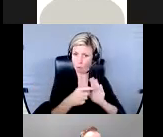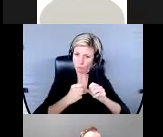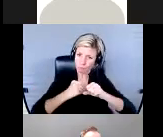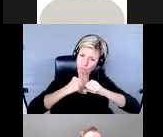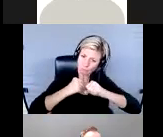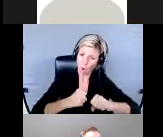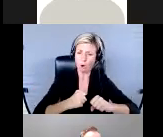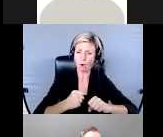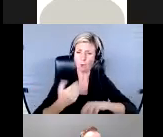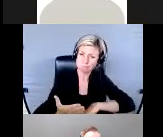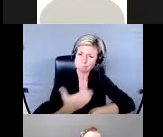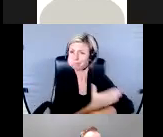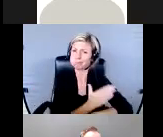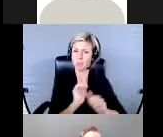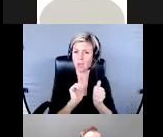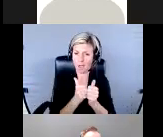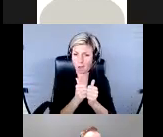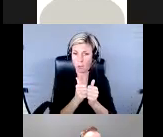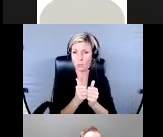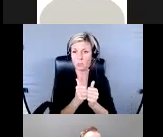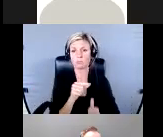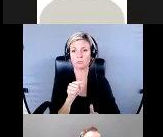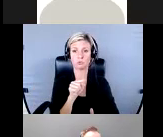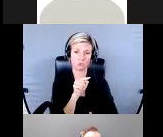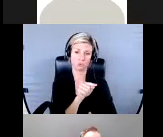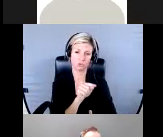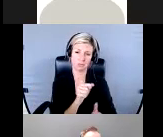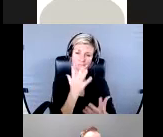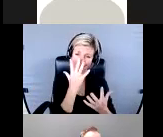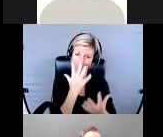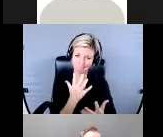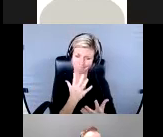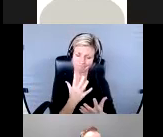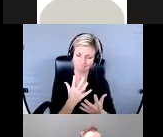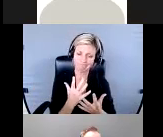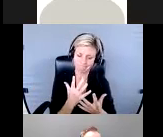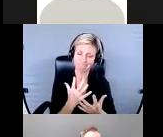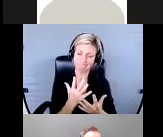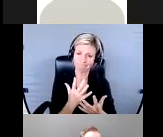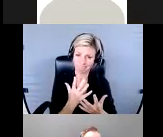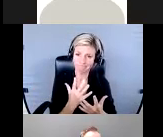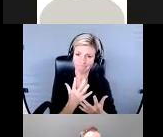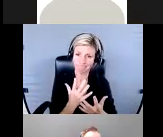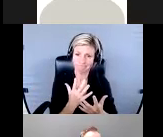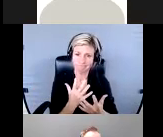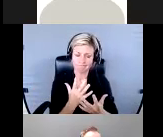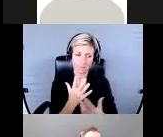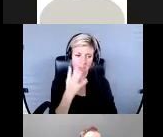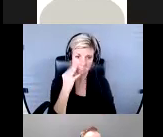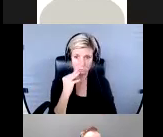of, she exposed her children, unfortunately, to sexual abuse by her father. She was a survivor